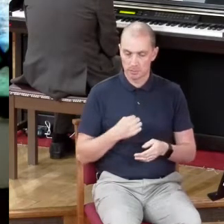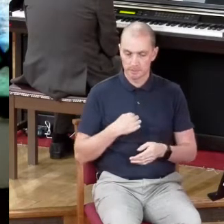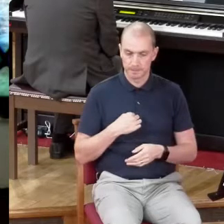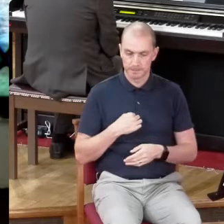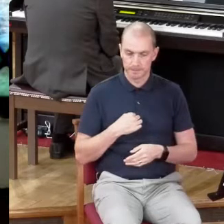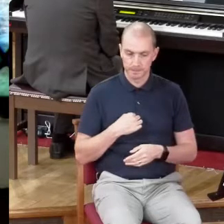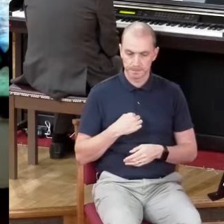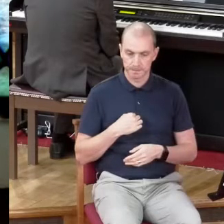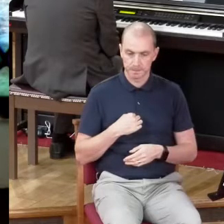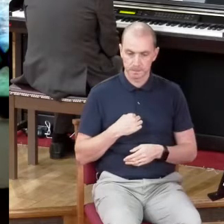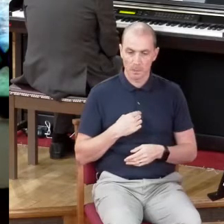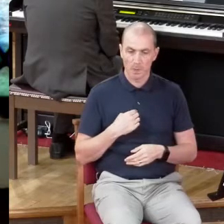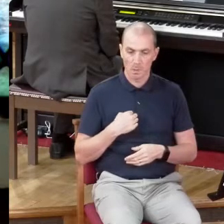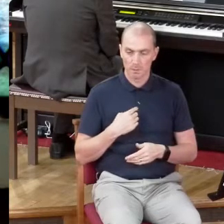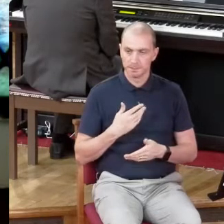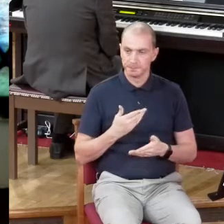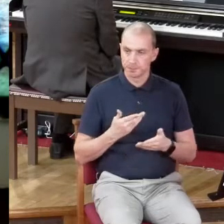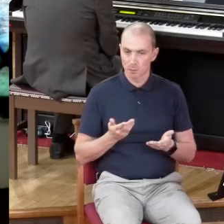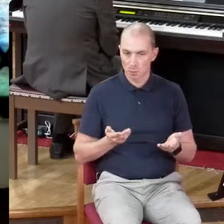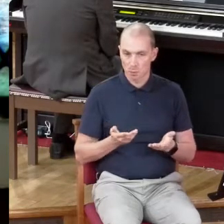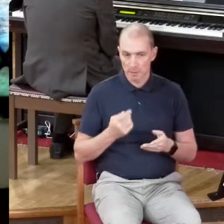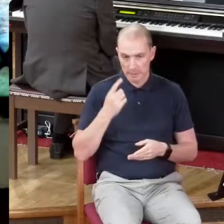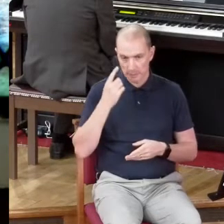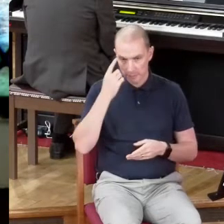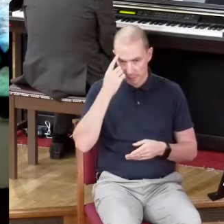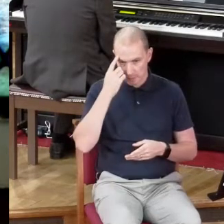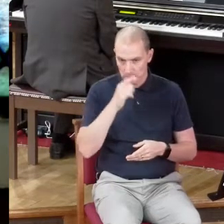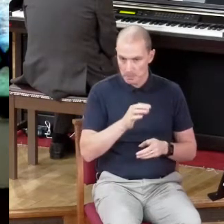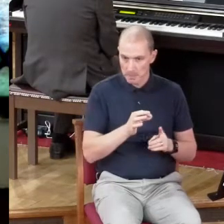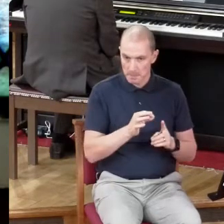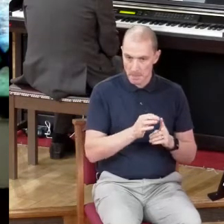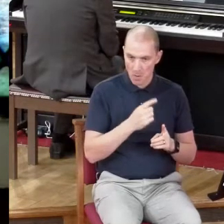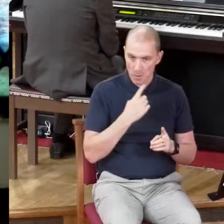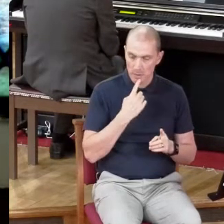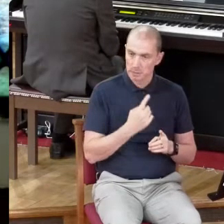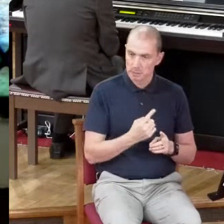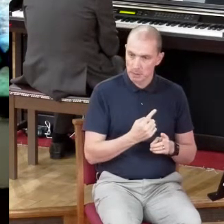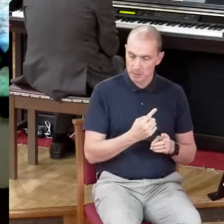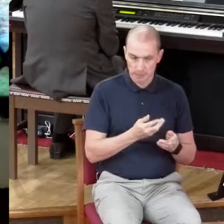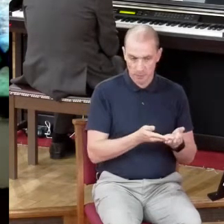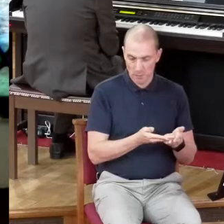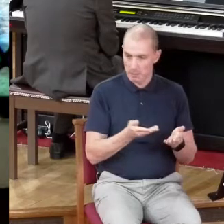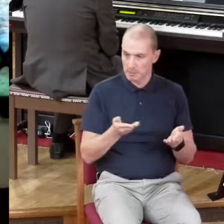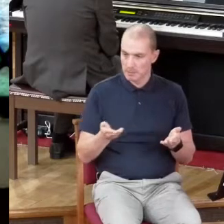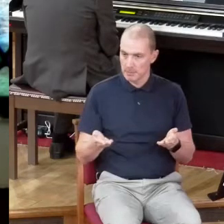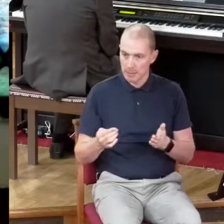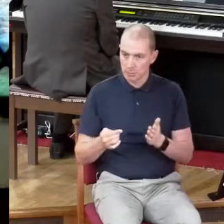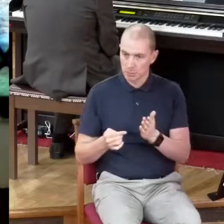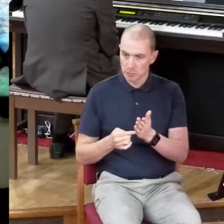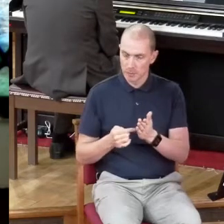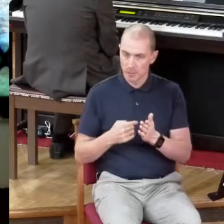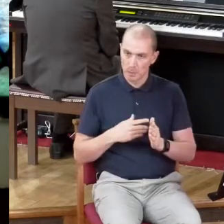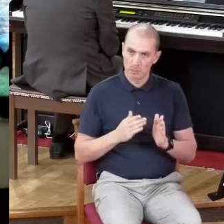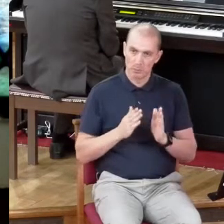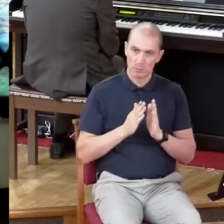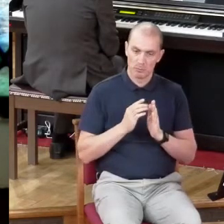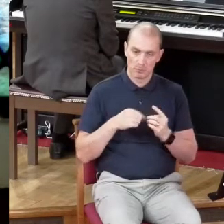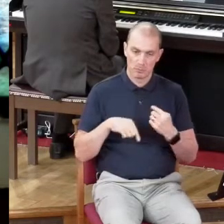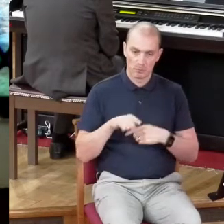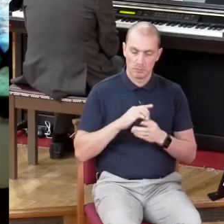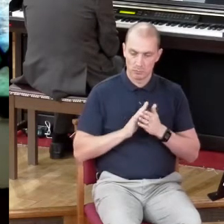thinking about what Paul said in his letter to Timothy, we pray for all these good traditions, things handed down in our